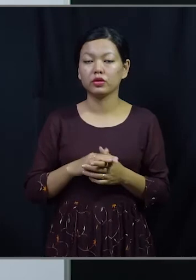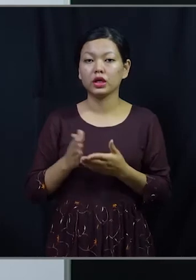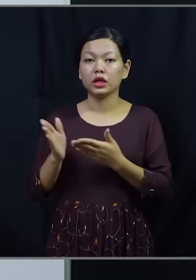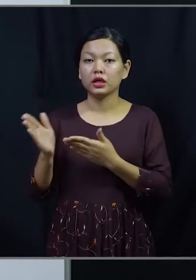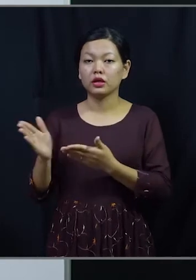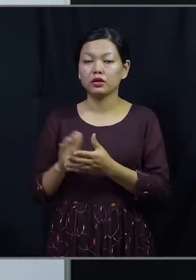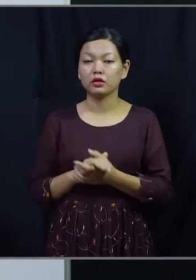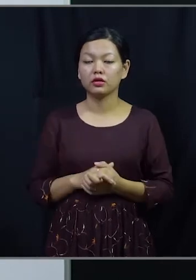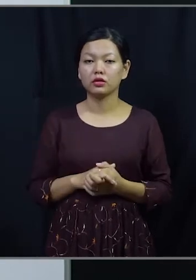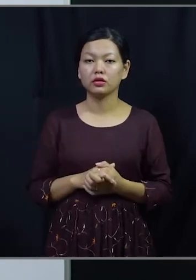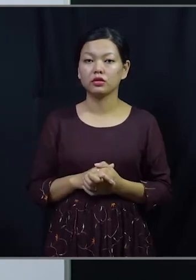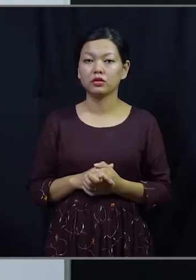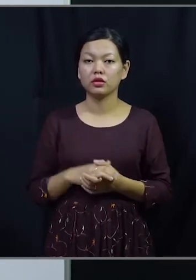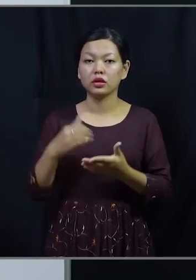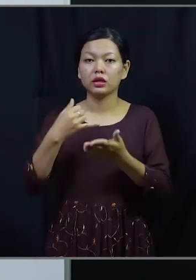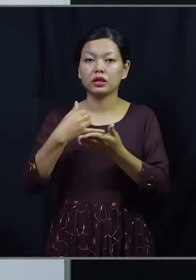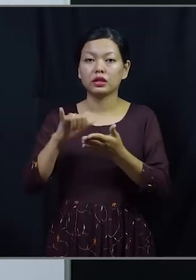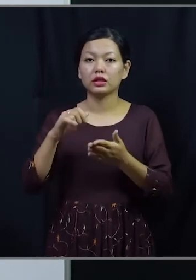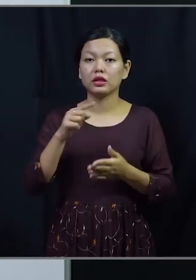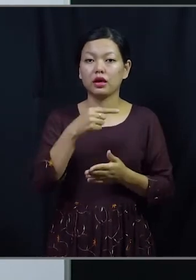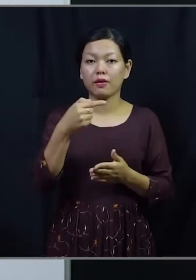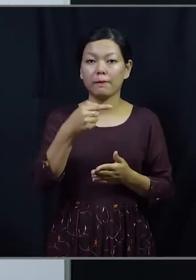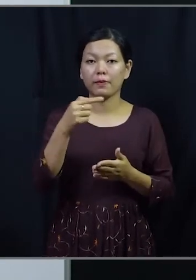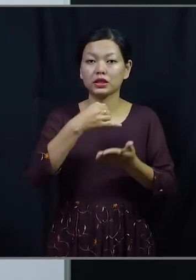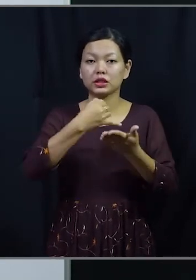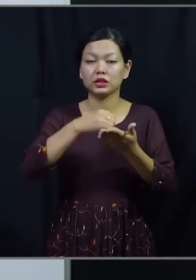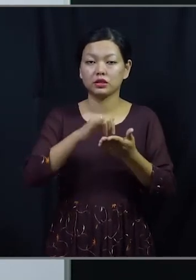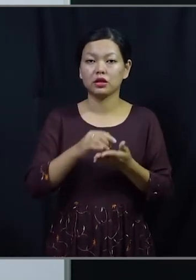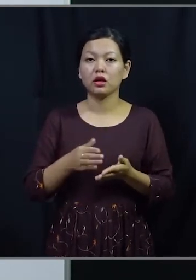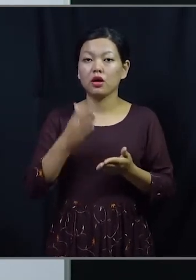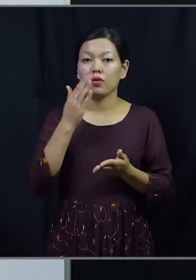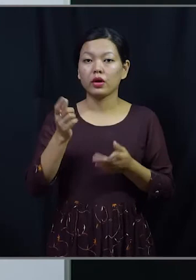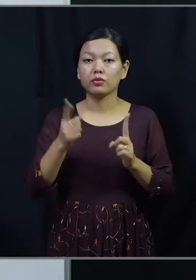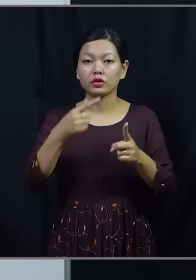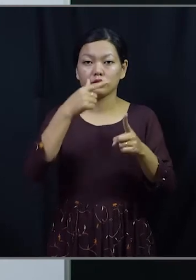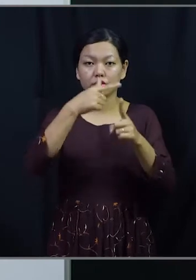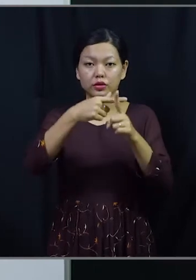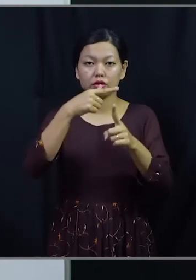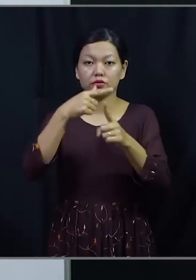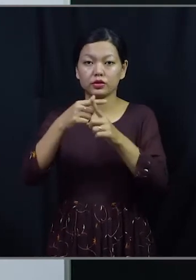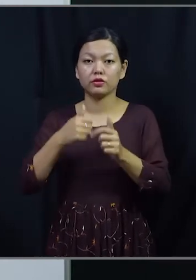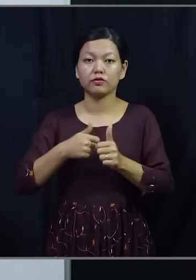Here we will neglect this minus as we are dealing with only the positive numbers. So we will take